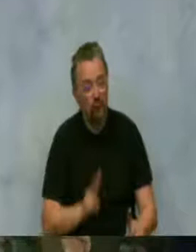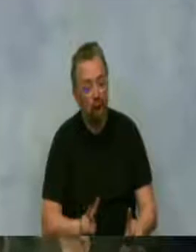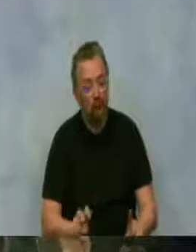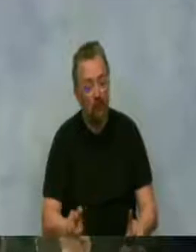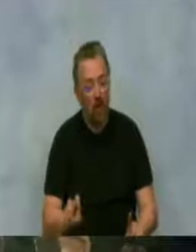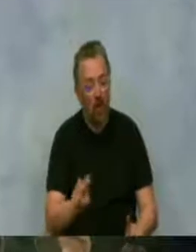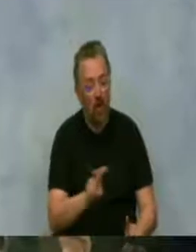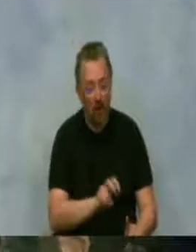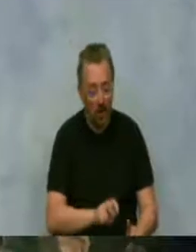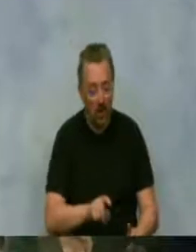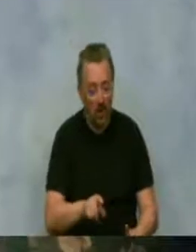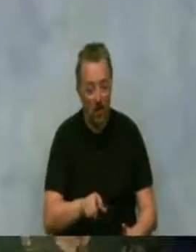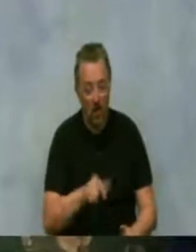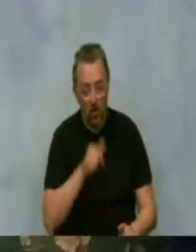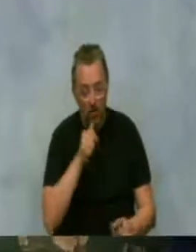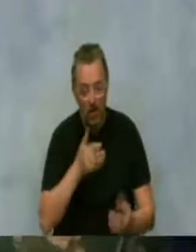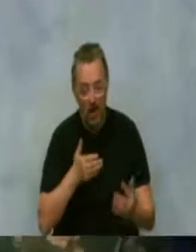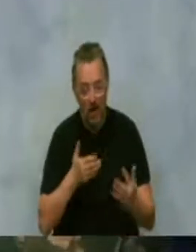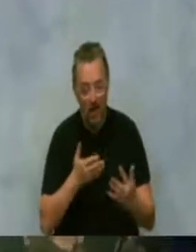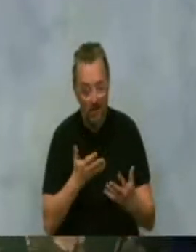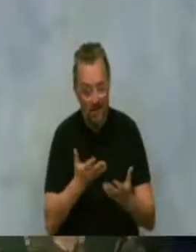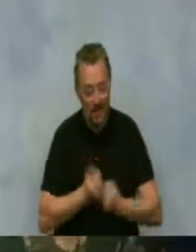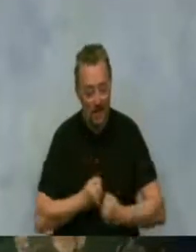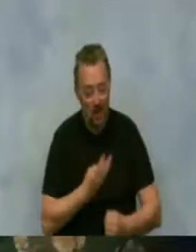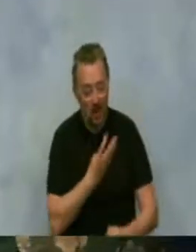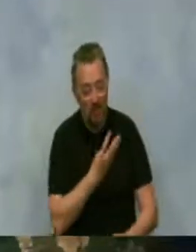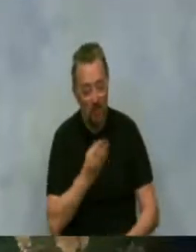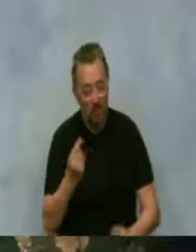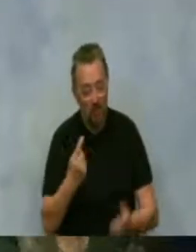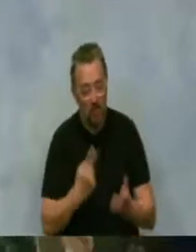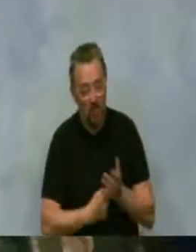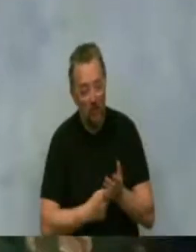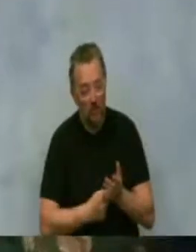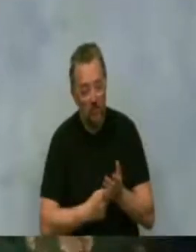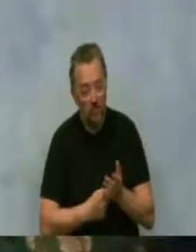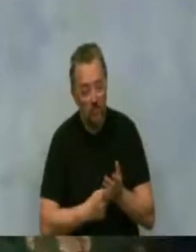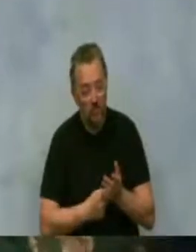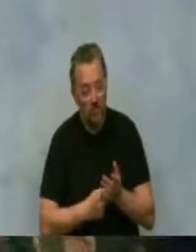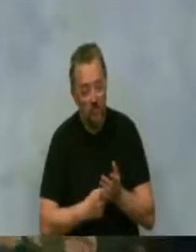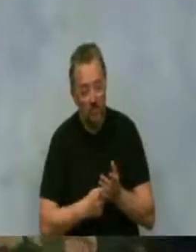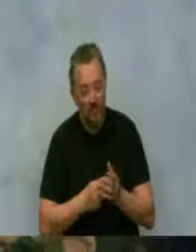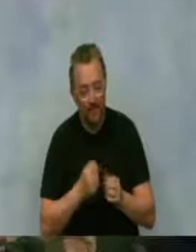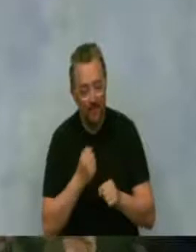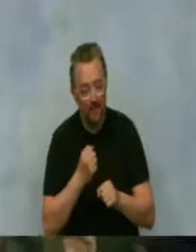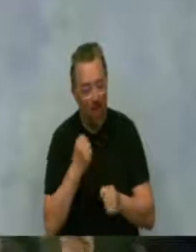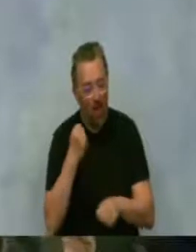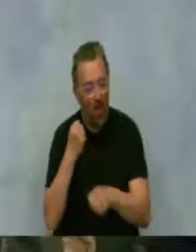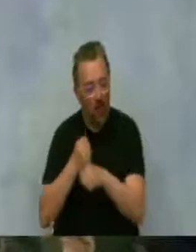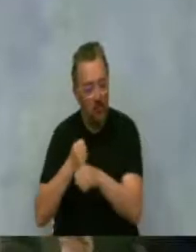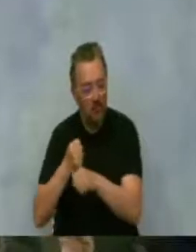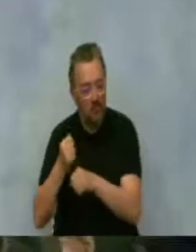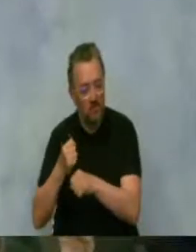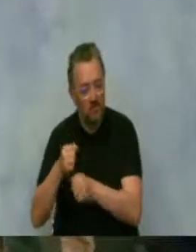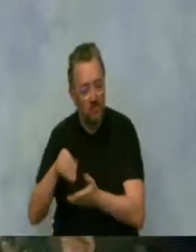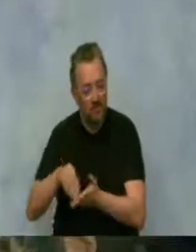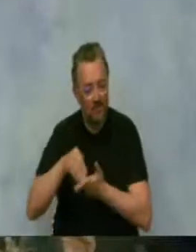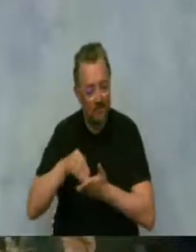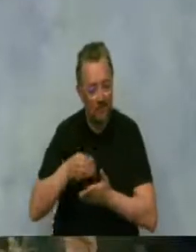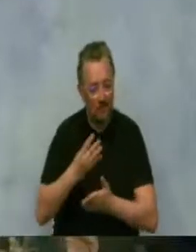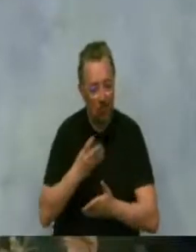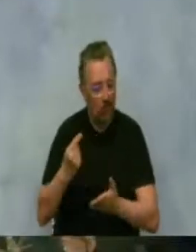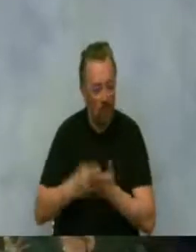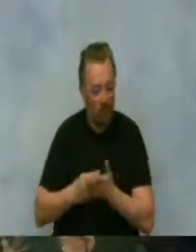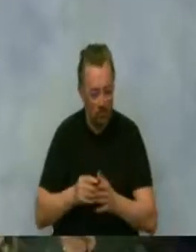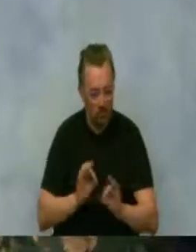were not accessing the £400 utility help from the government because